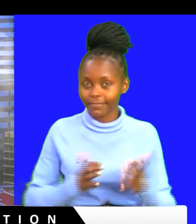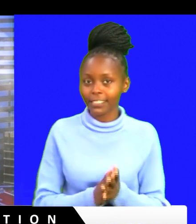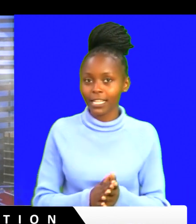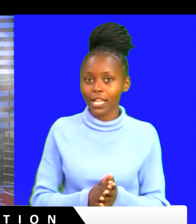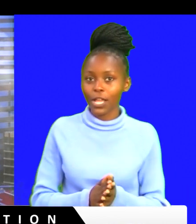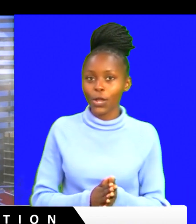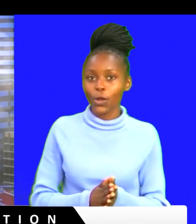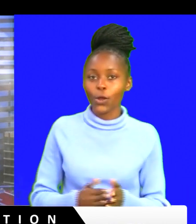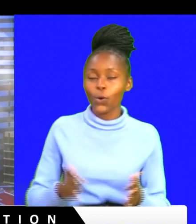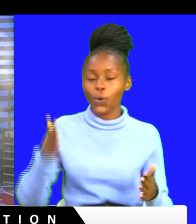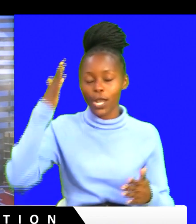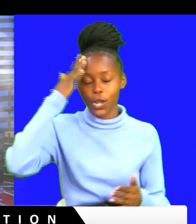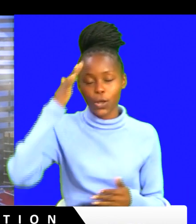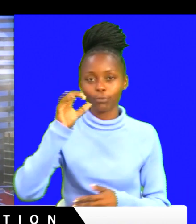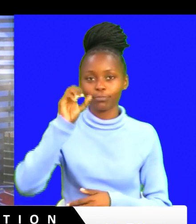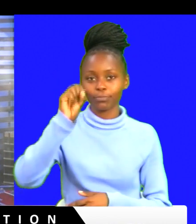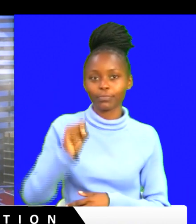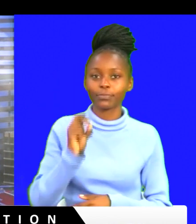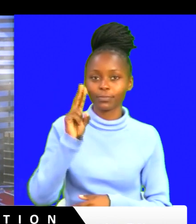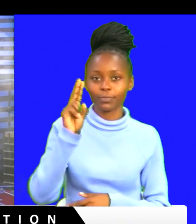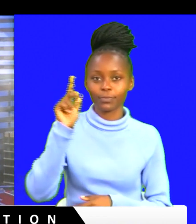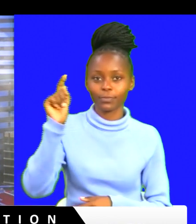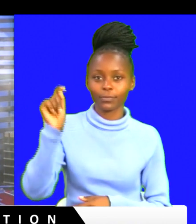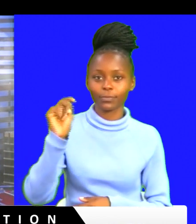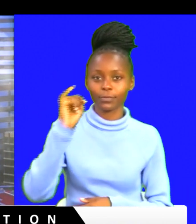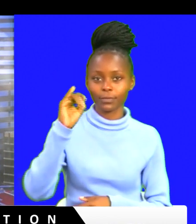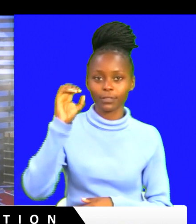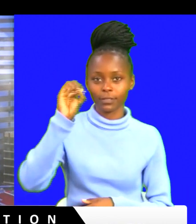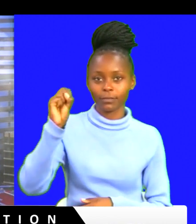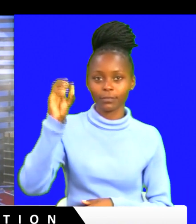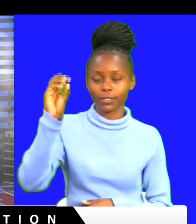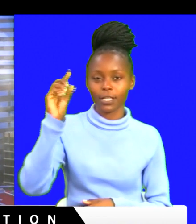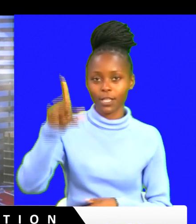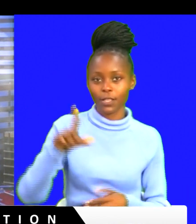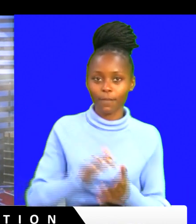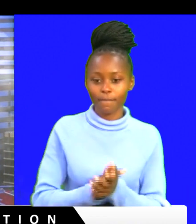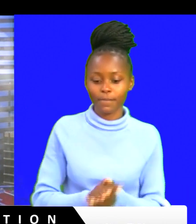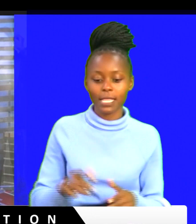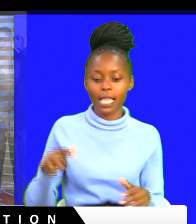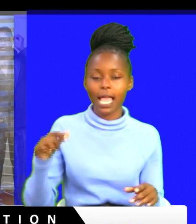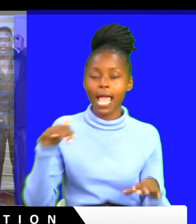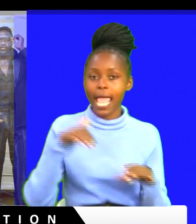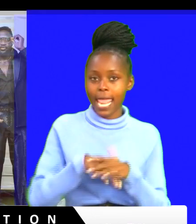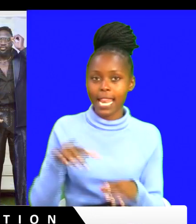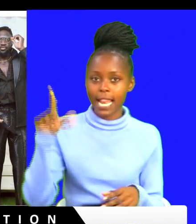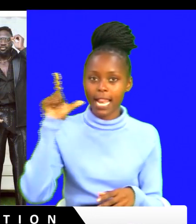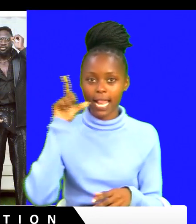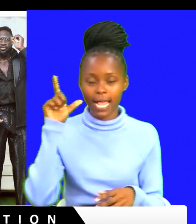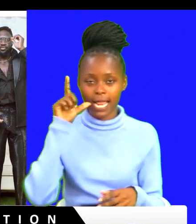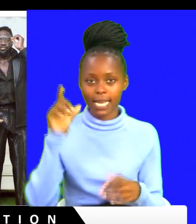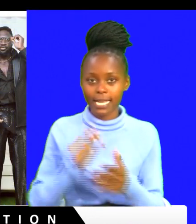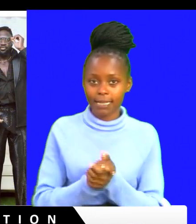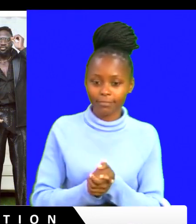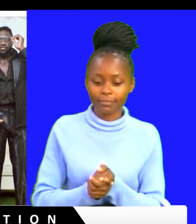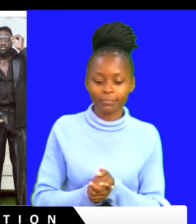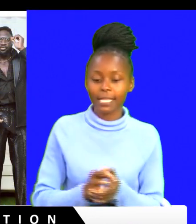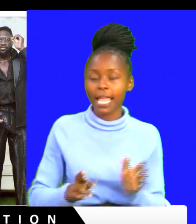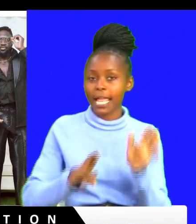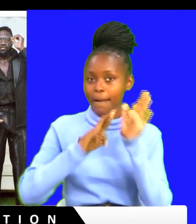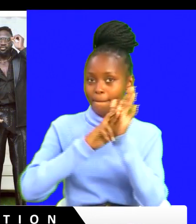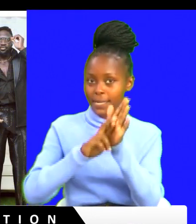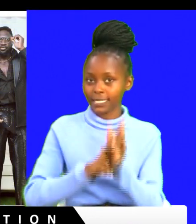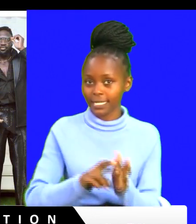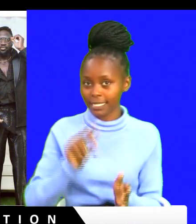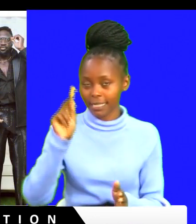in London, and we are excited that we are taking the platforms zenye ziko juu and we are actually representing them